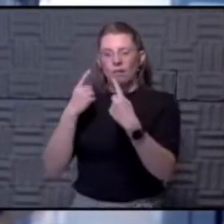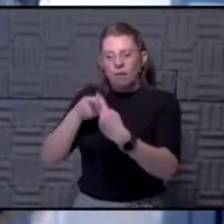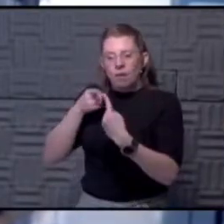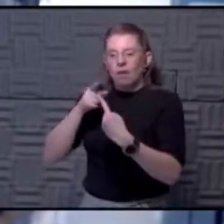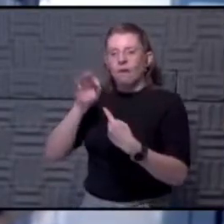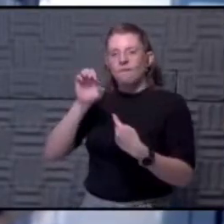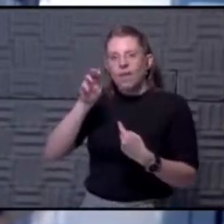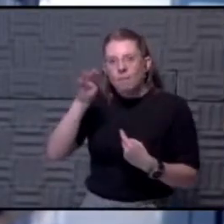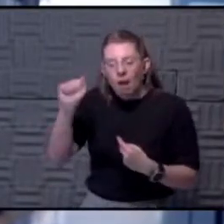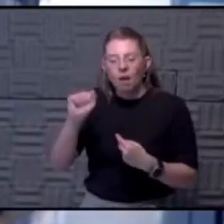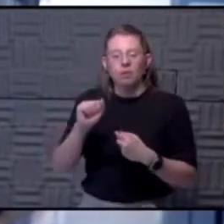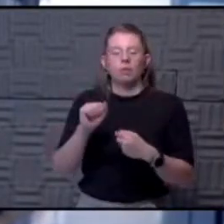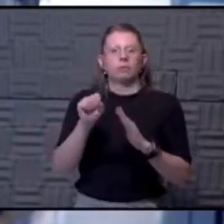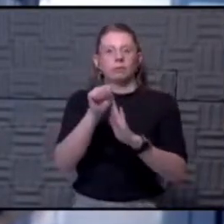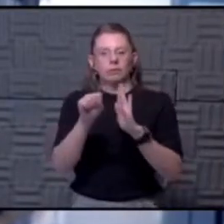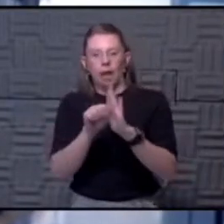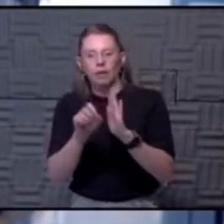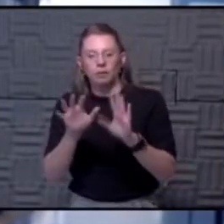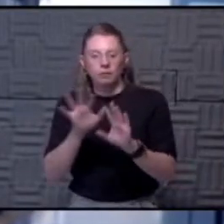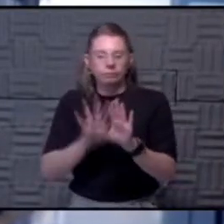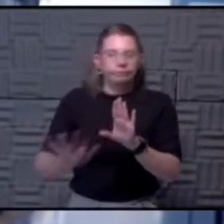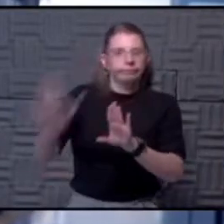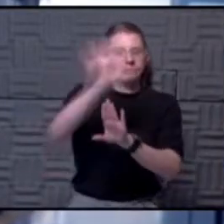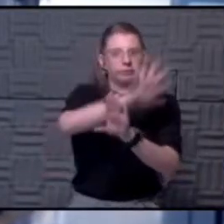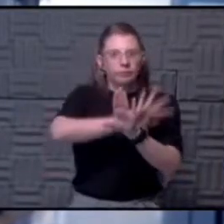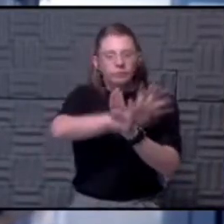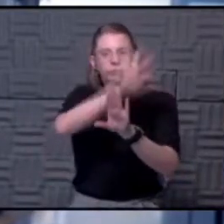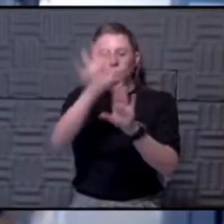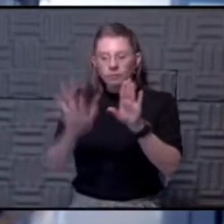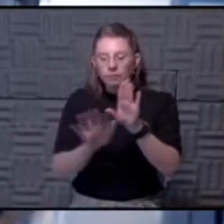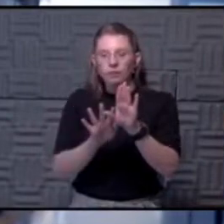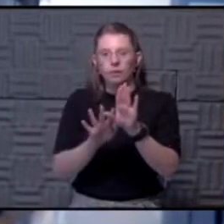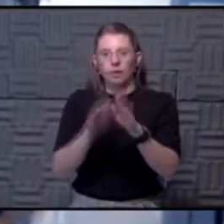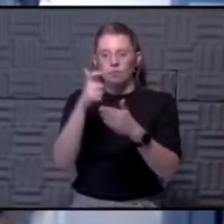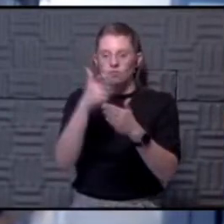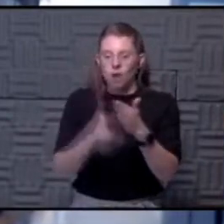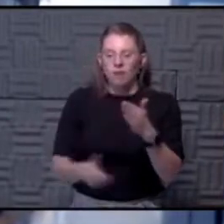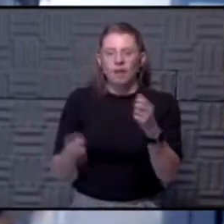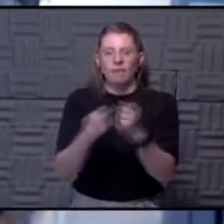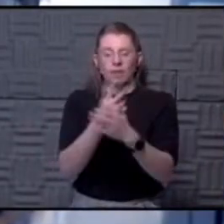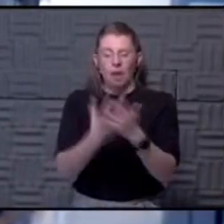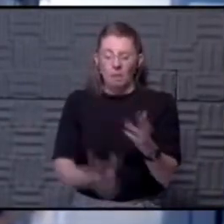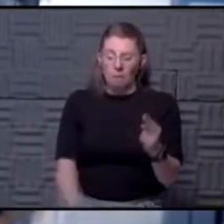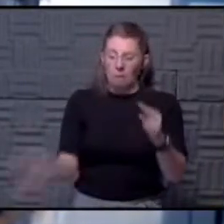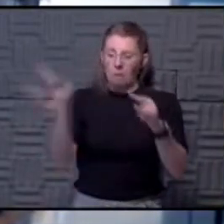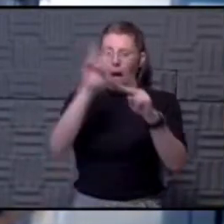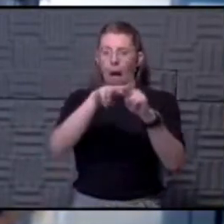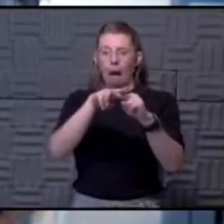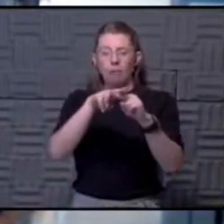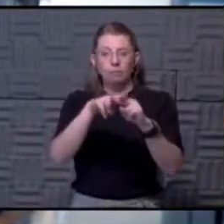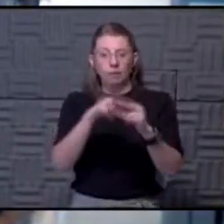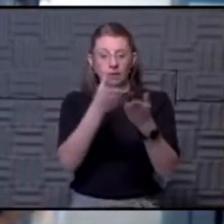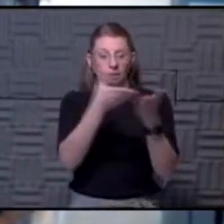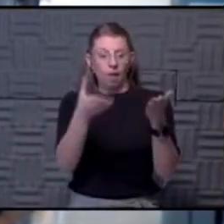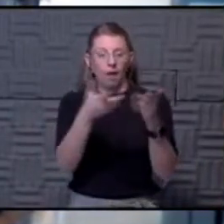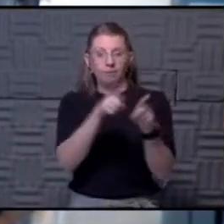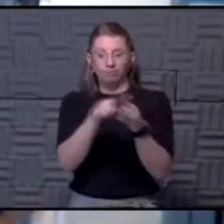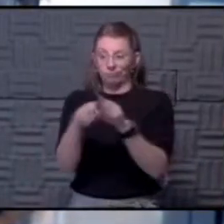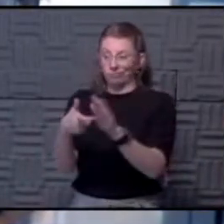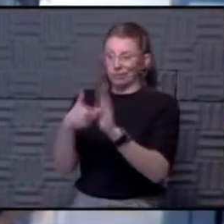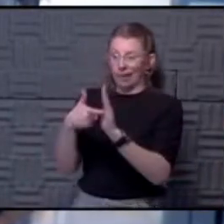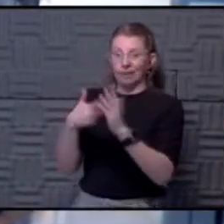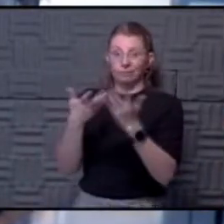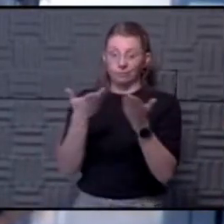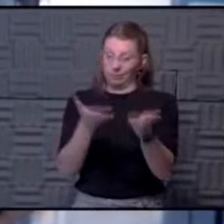with neighboring states, and it drove the price of everything up like crazy, supply and demand. So more